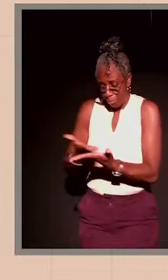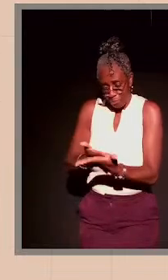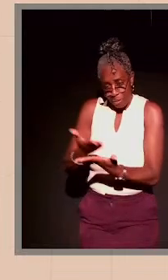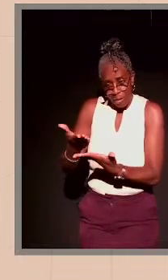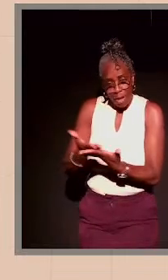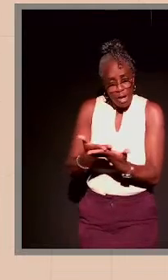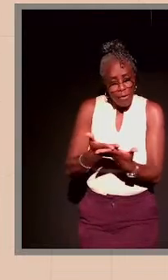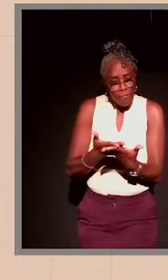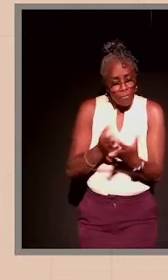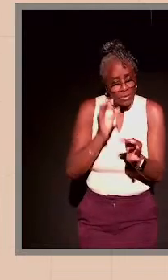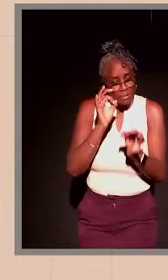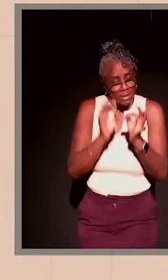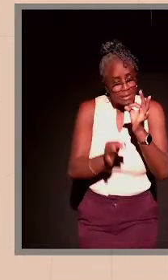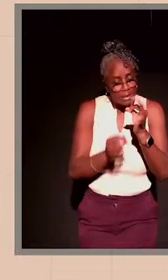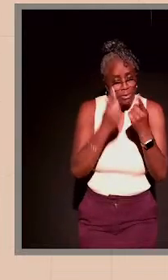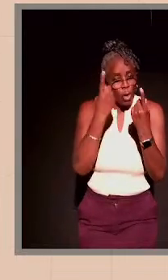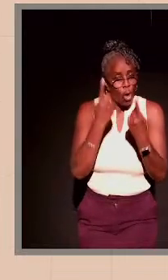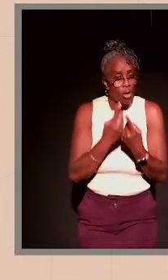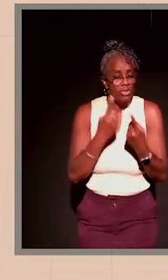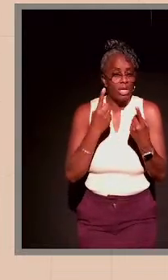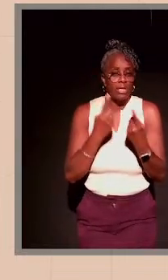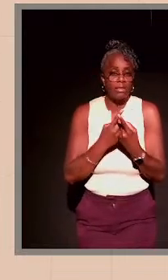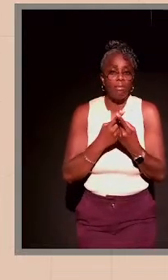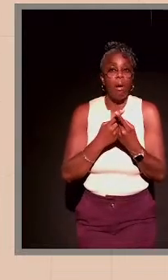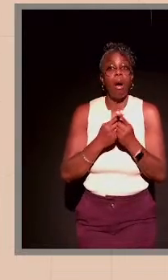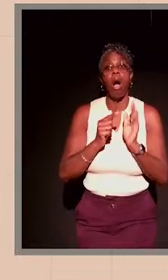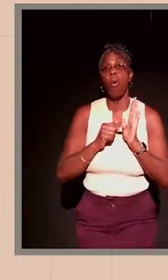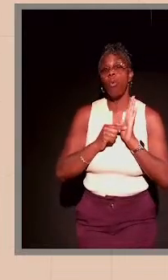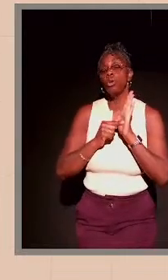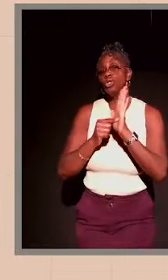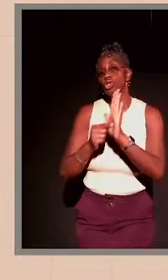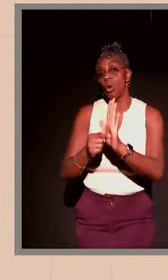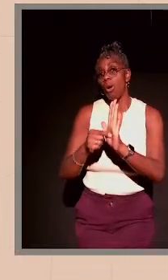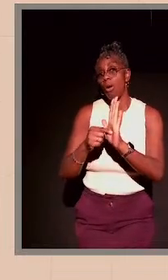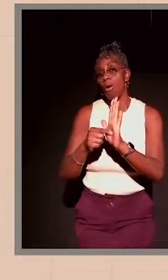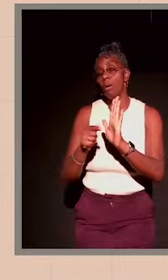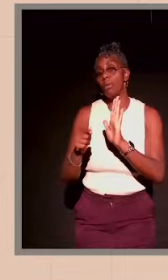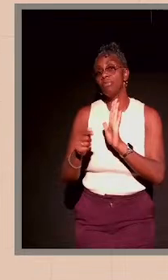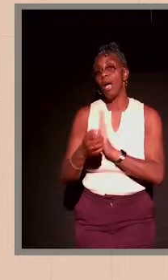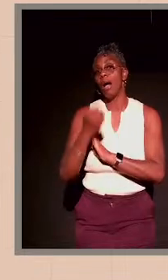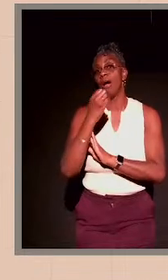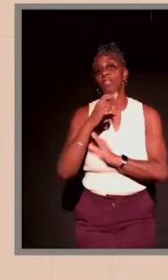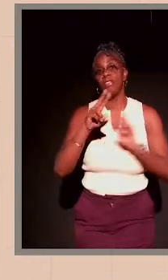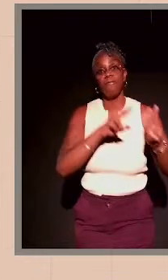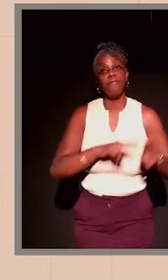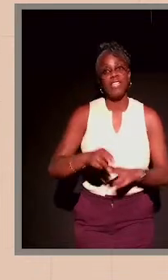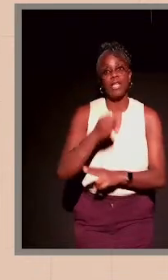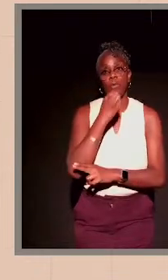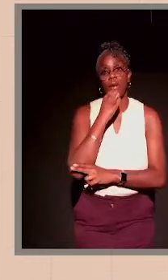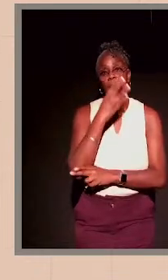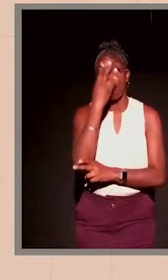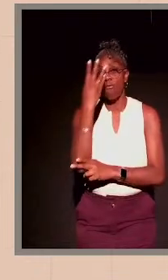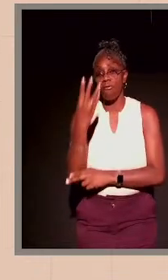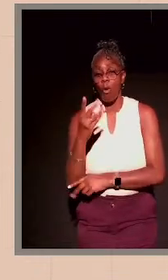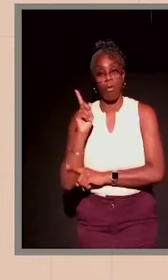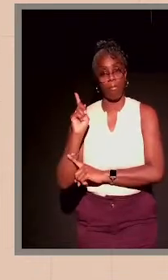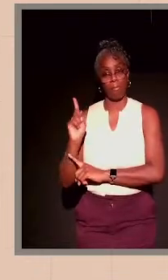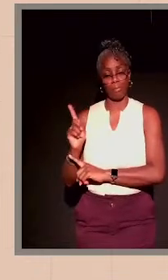specific objects. If we could please show figure number 4.